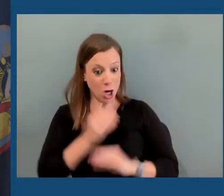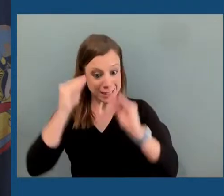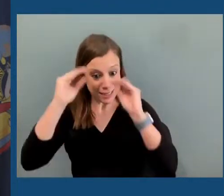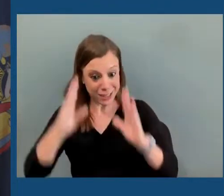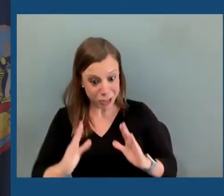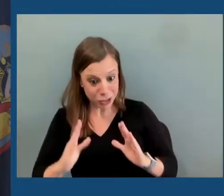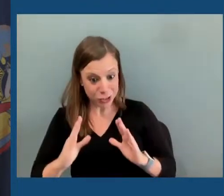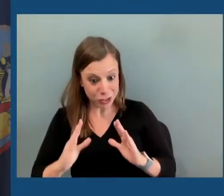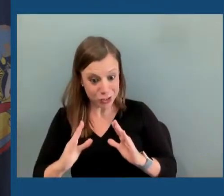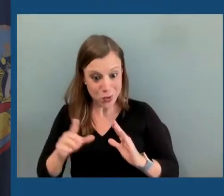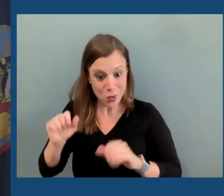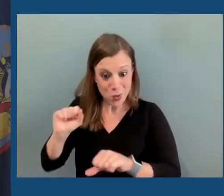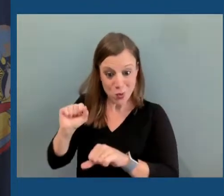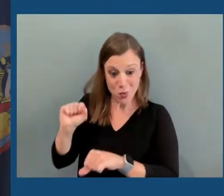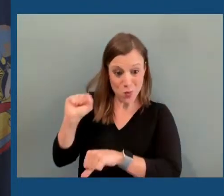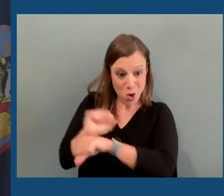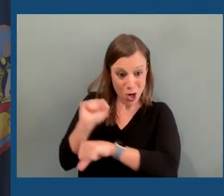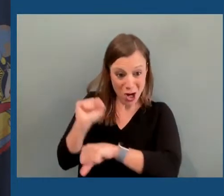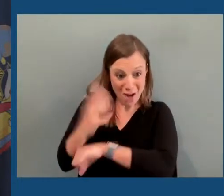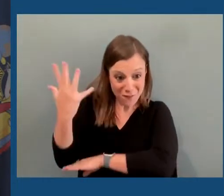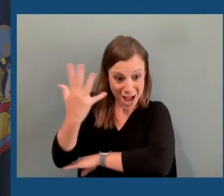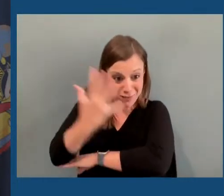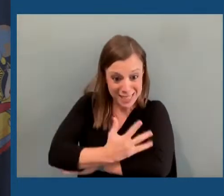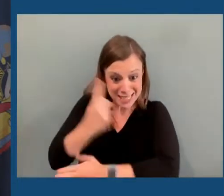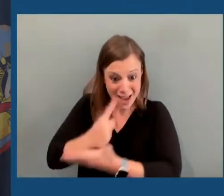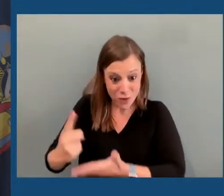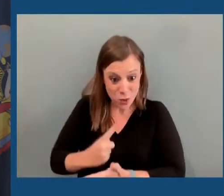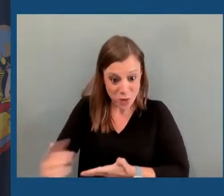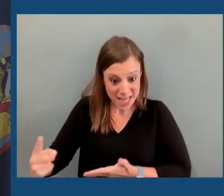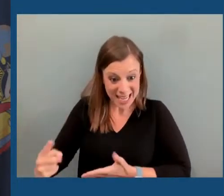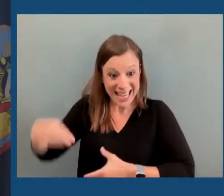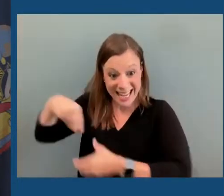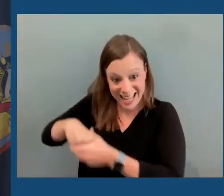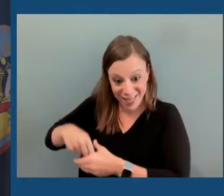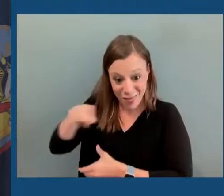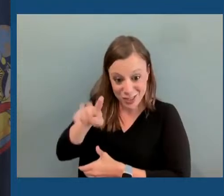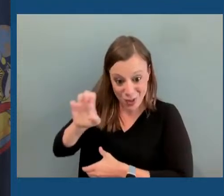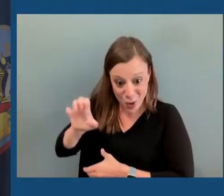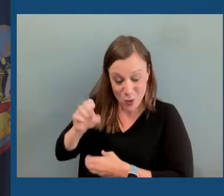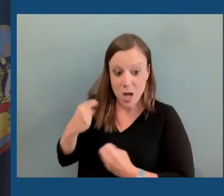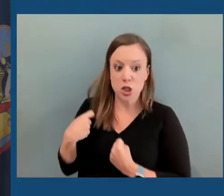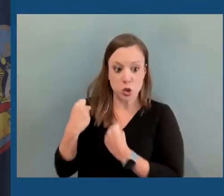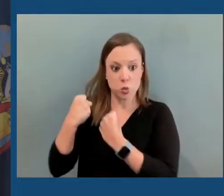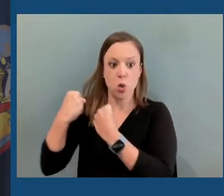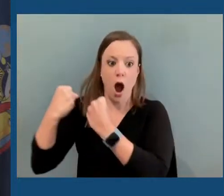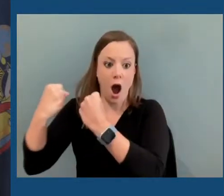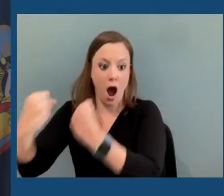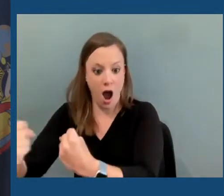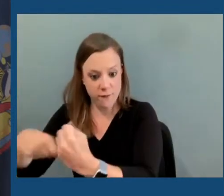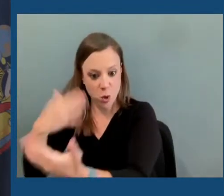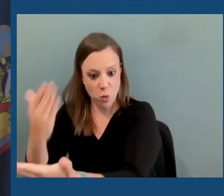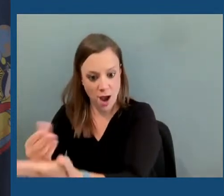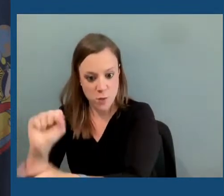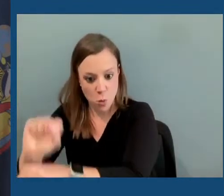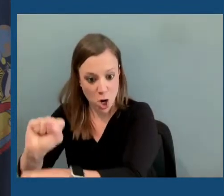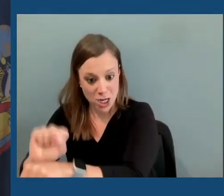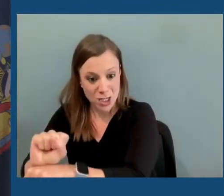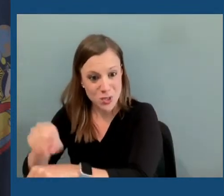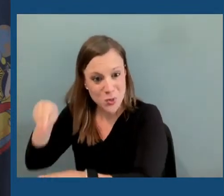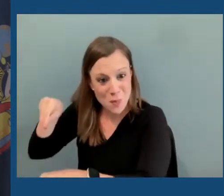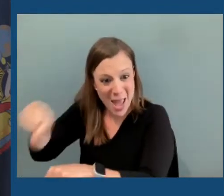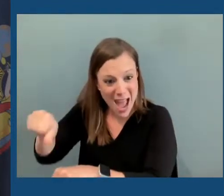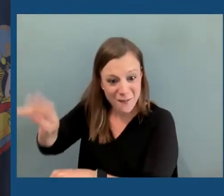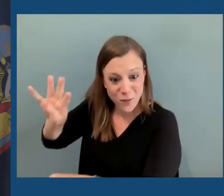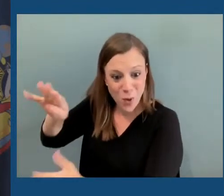to work, to pay almost $4,000 more out of their paychecks. They can't work remotely.